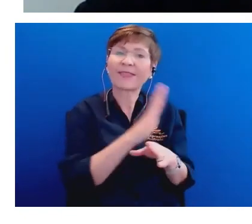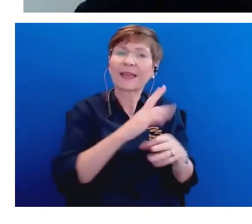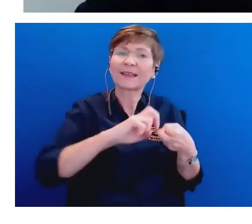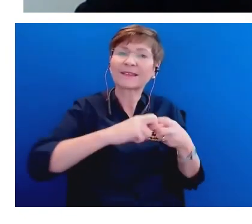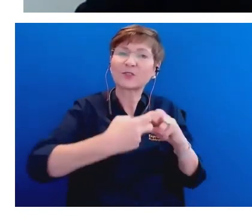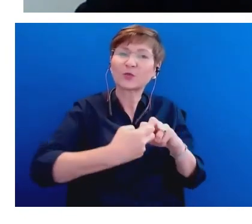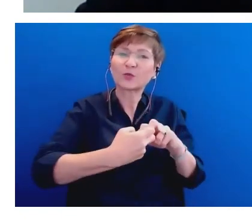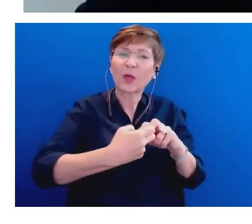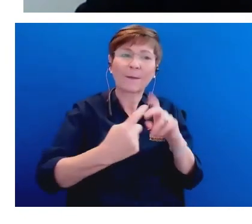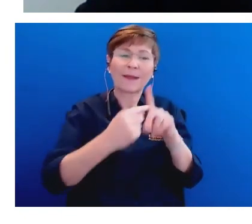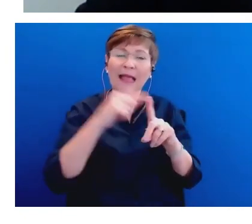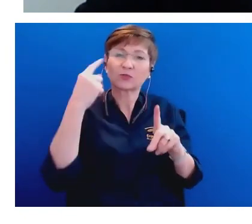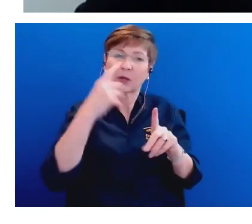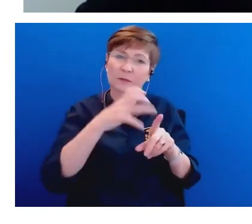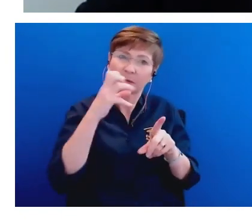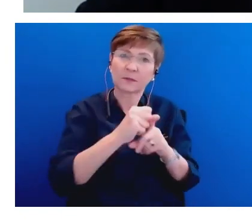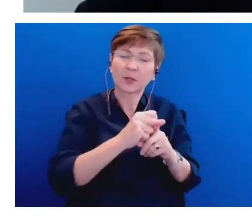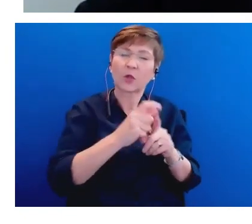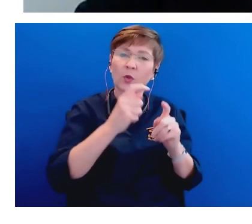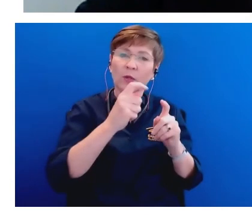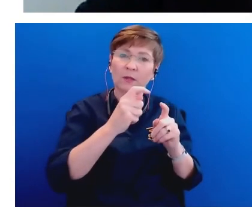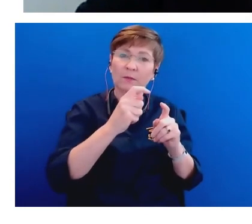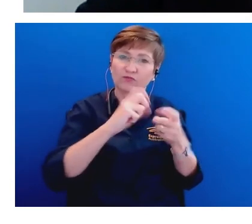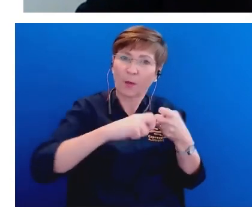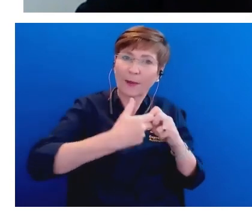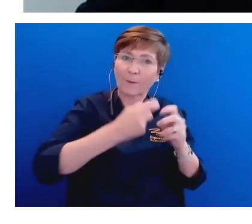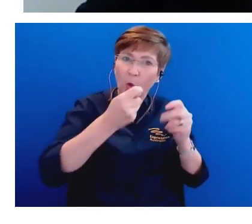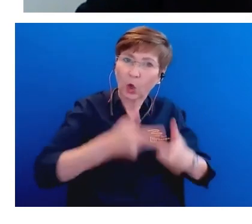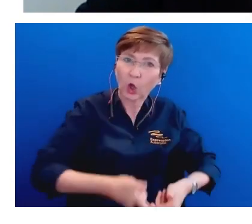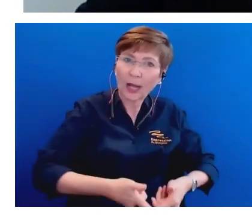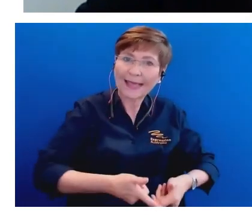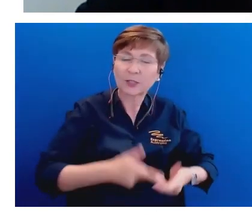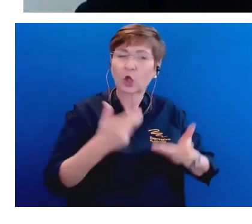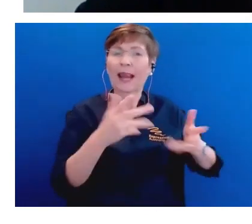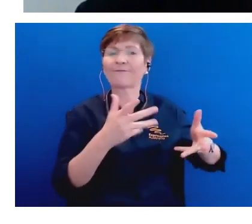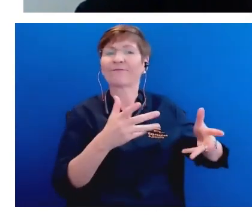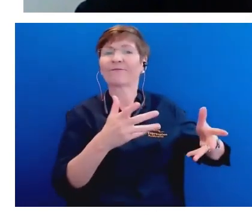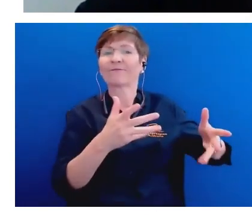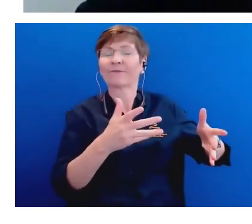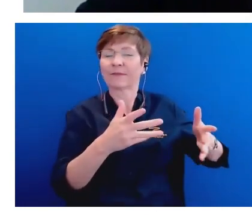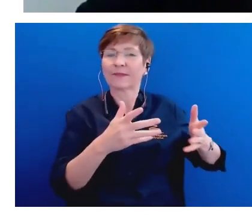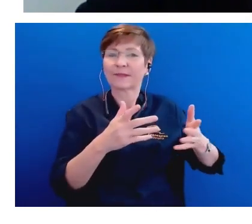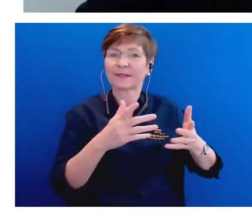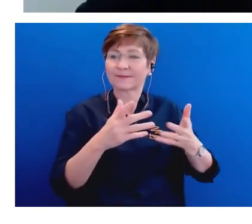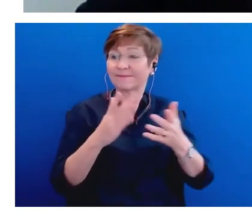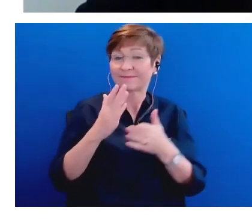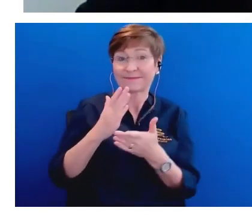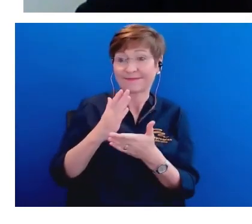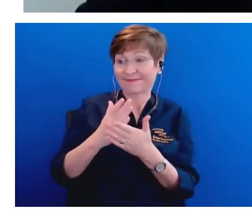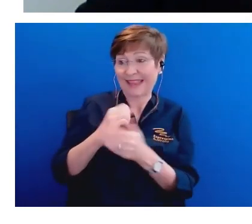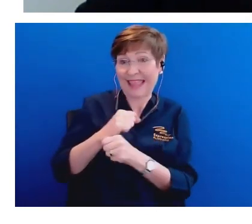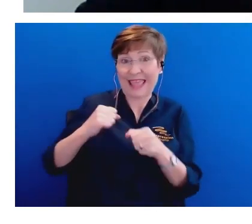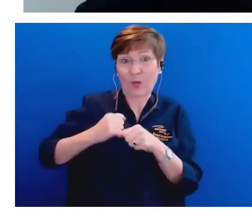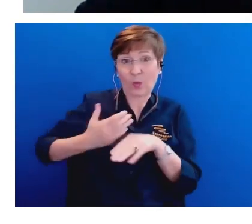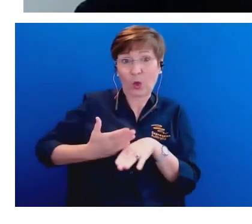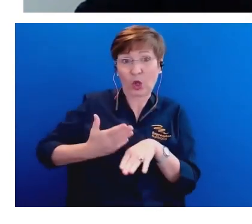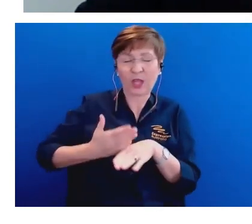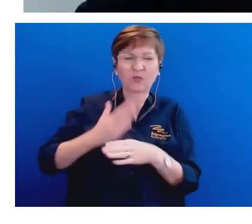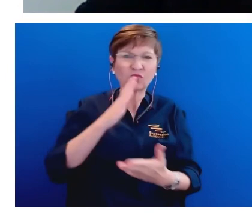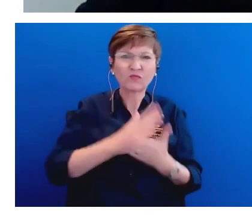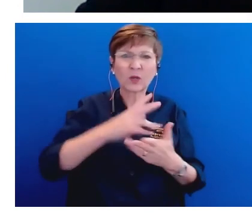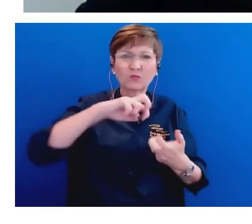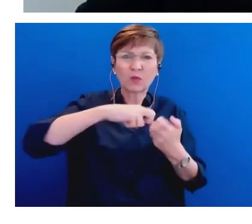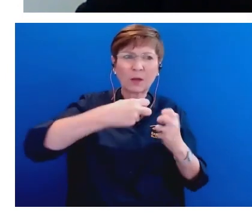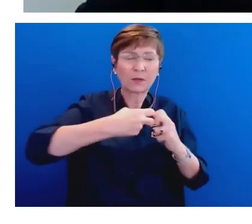problems early is something that really came up again and again in our work, is that the real problems for people arise when you can't